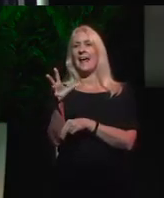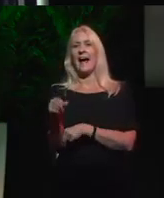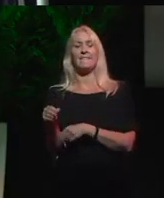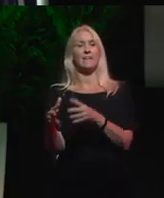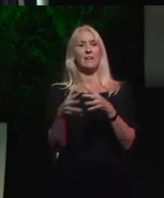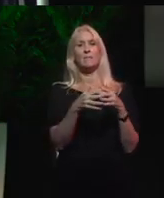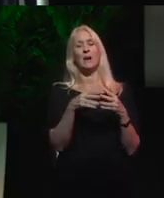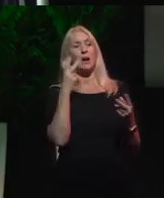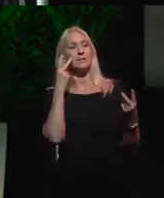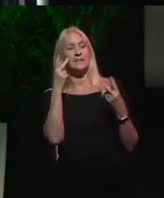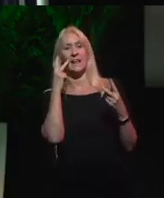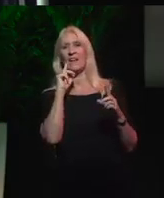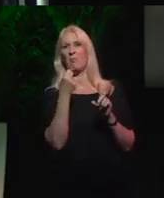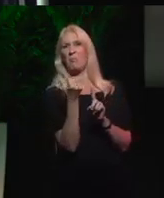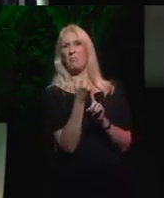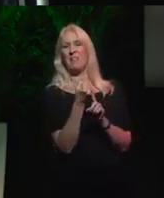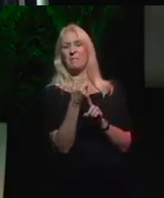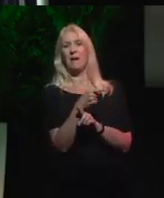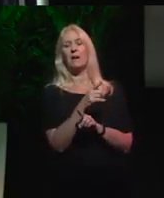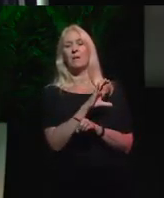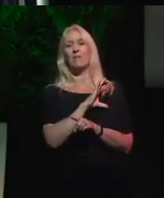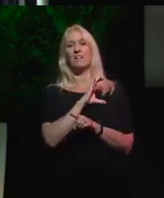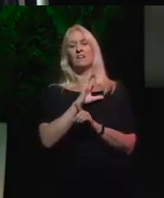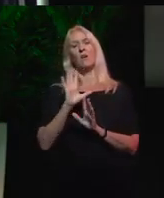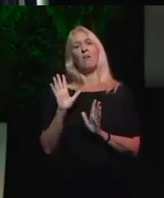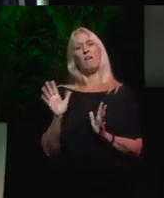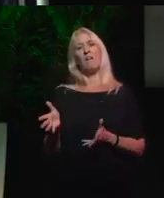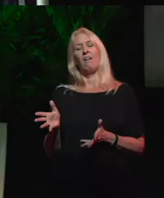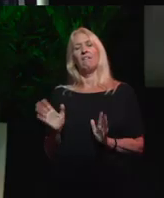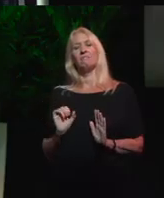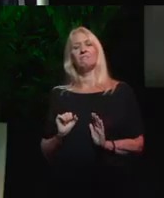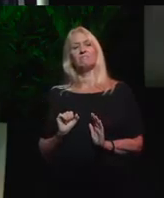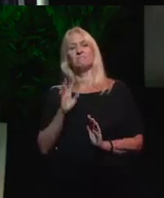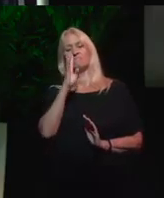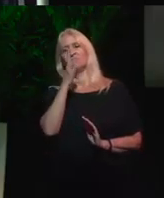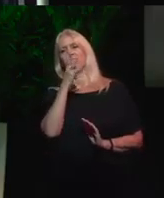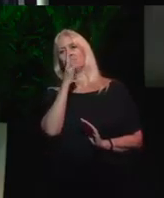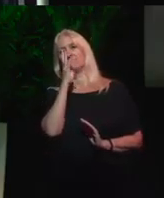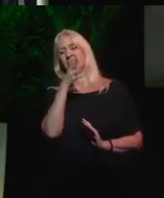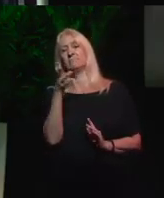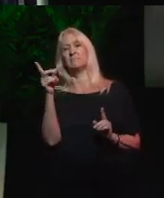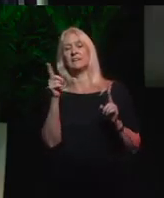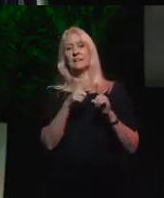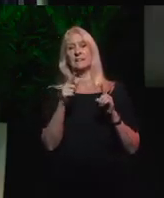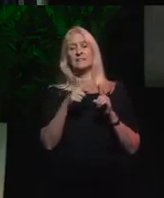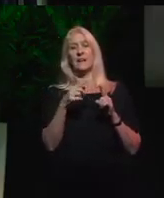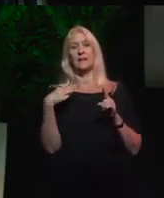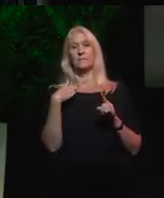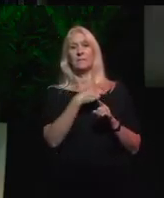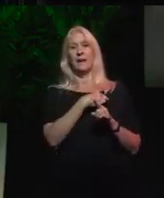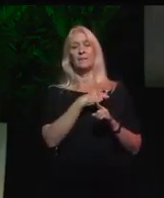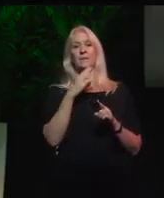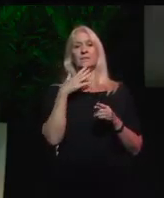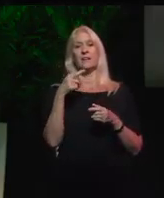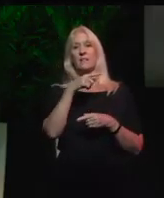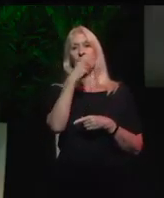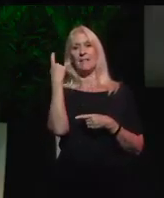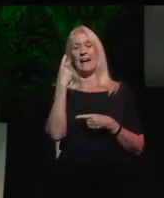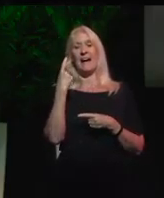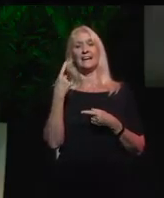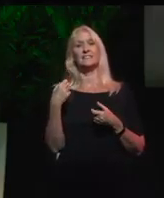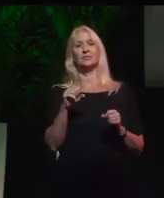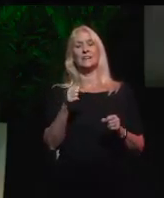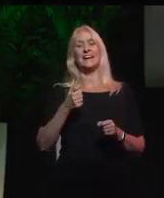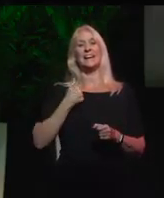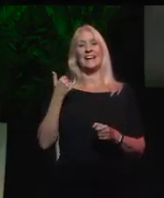white mob. Police stood idly by watching the beatings until members of a black street gang called the Boomerangs